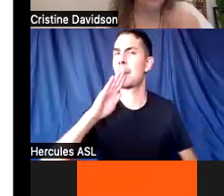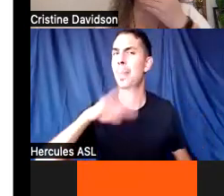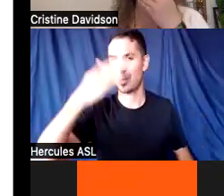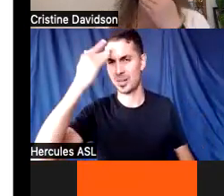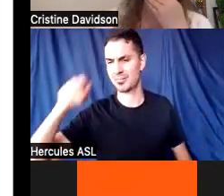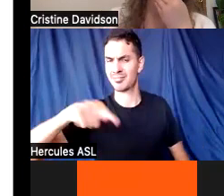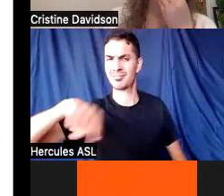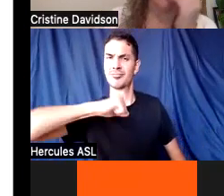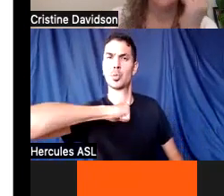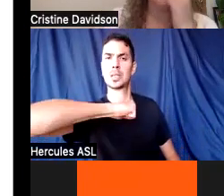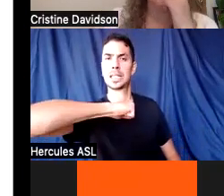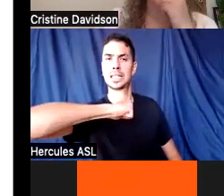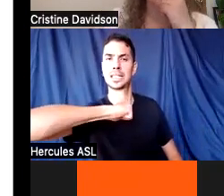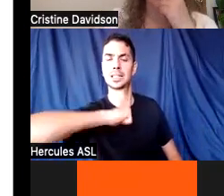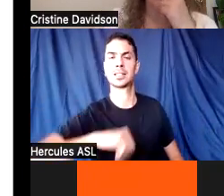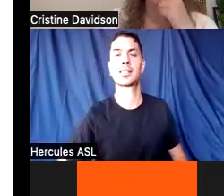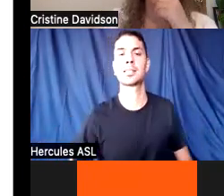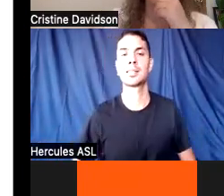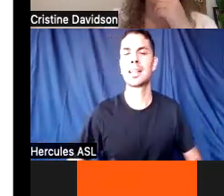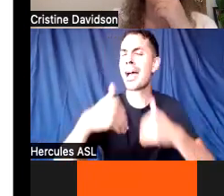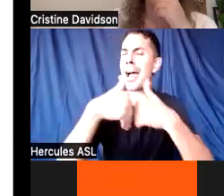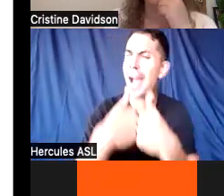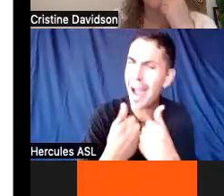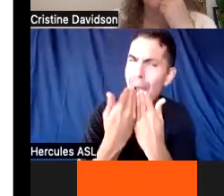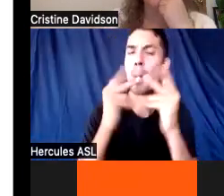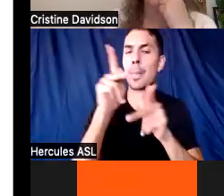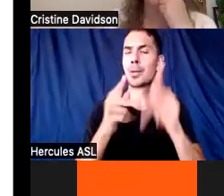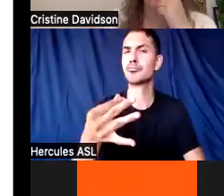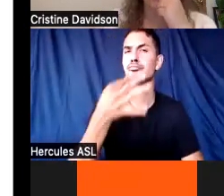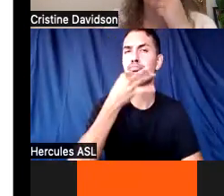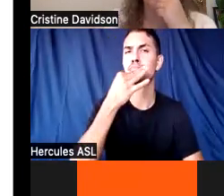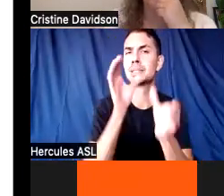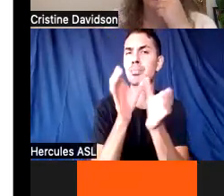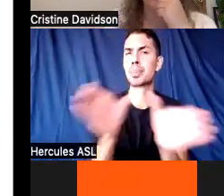How do groups of people do that? Split us into good and bad. Media.